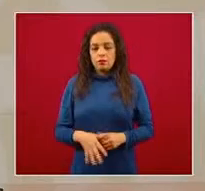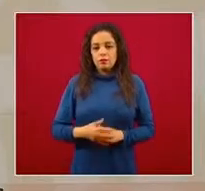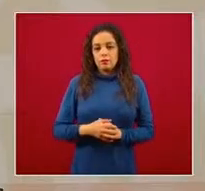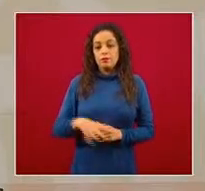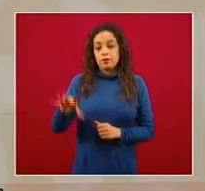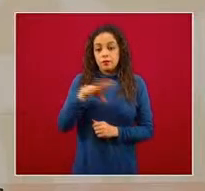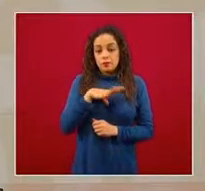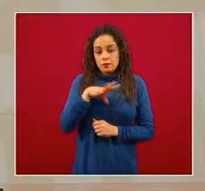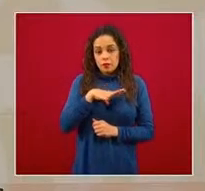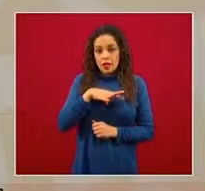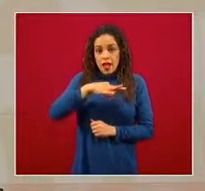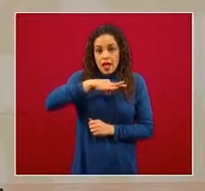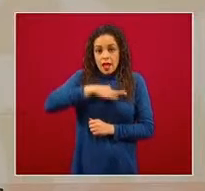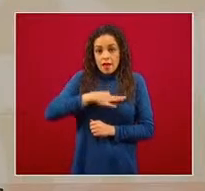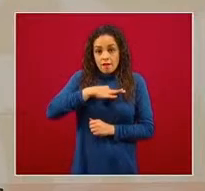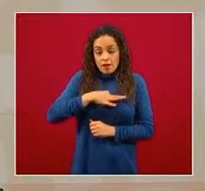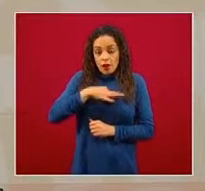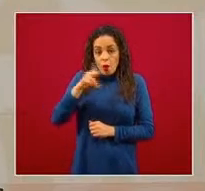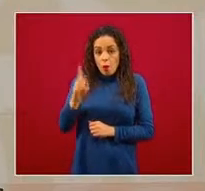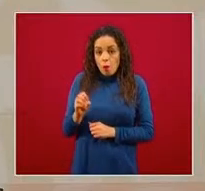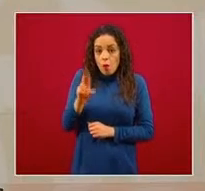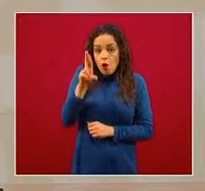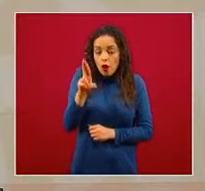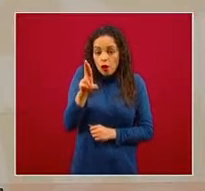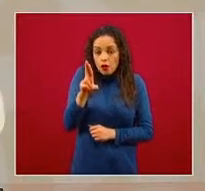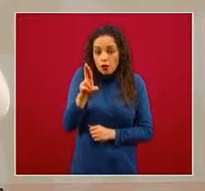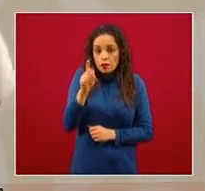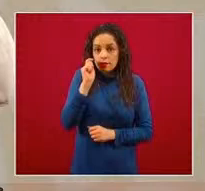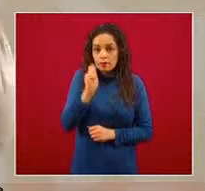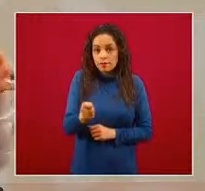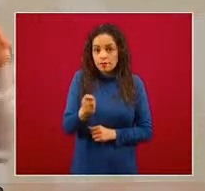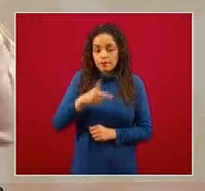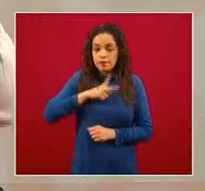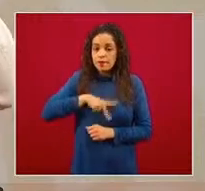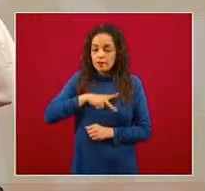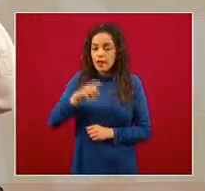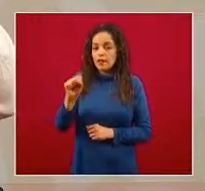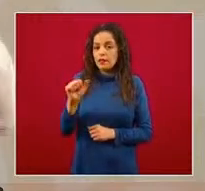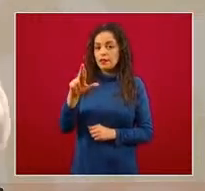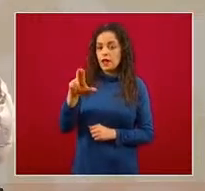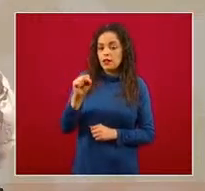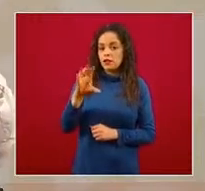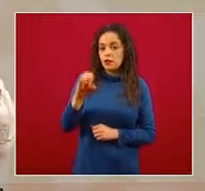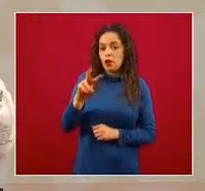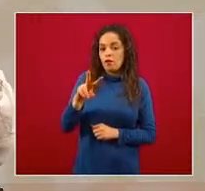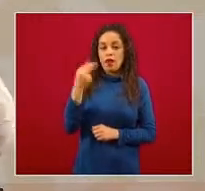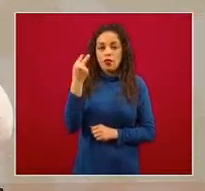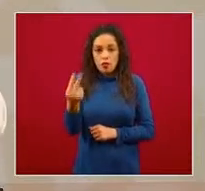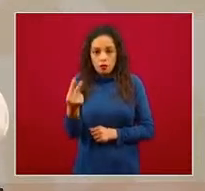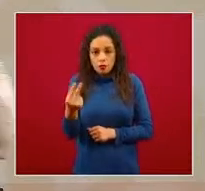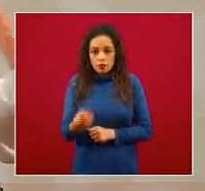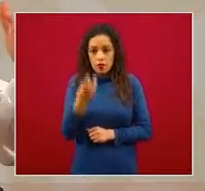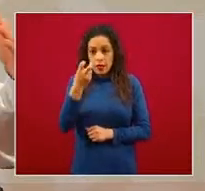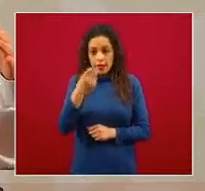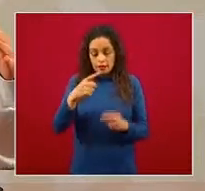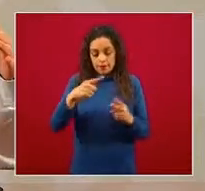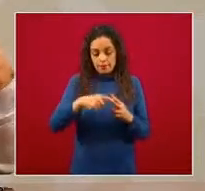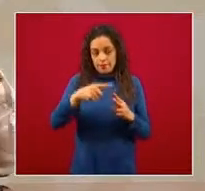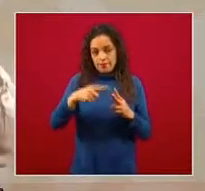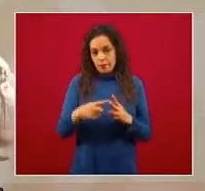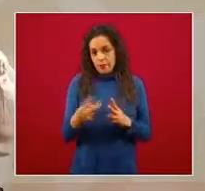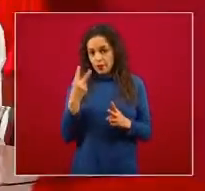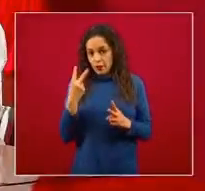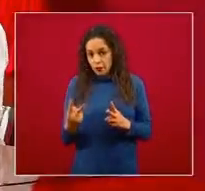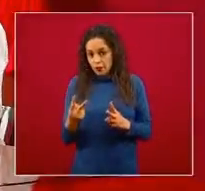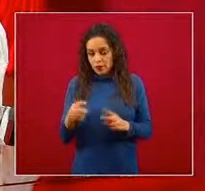person had an infection from the virus SARS-CoV-2. And that's the interpretation. So we have this branch with